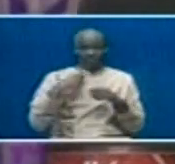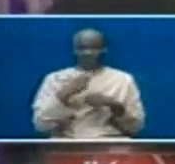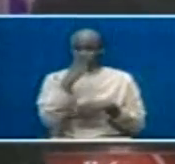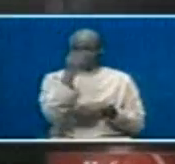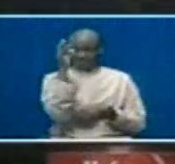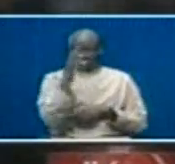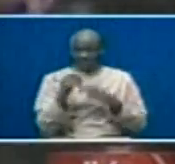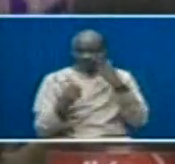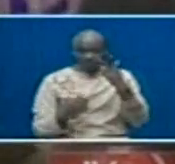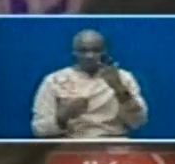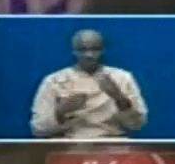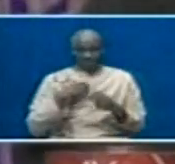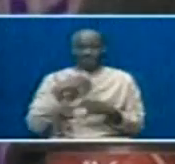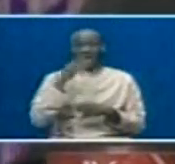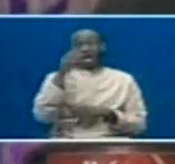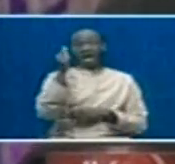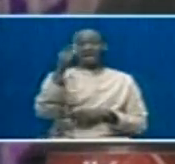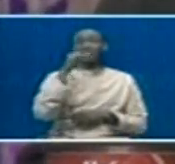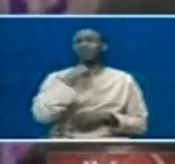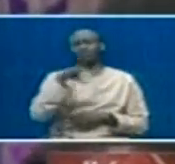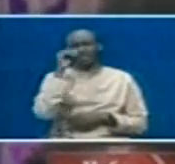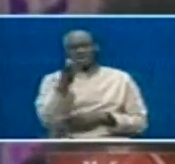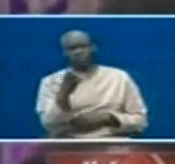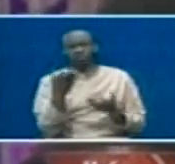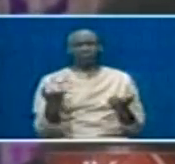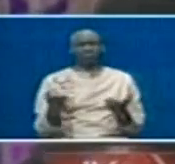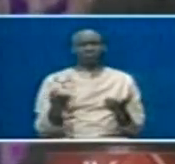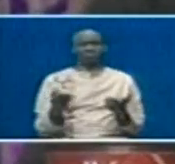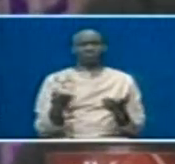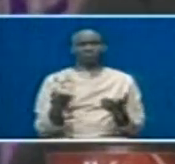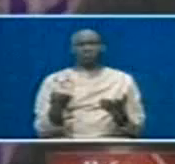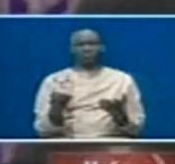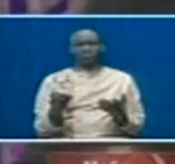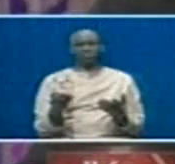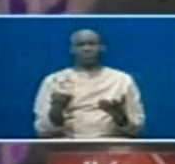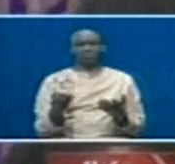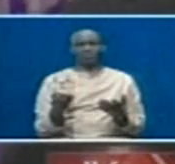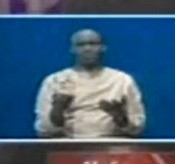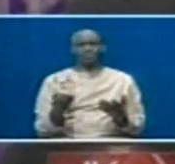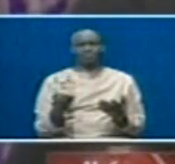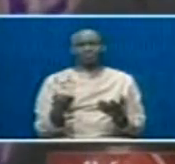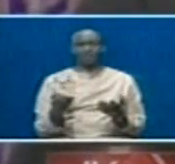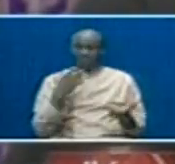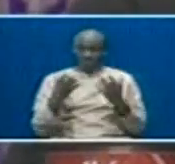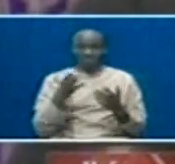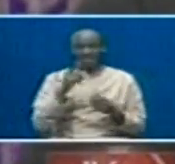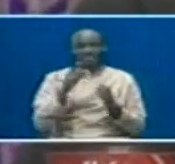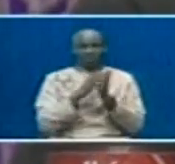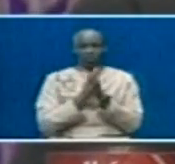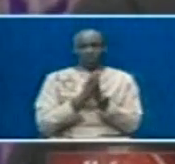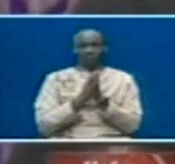vision. So Ali came to find out about that. Oh, I tell you, Jeff, this is a story that probably I